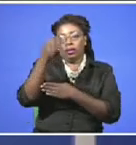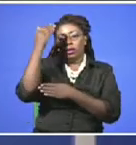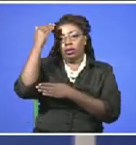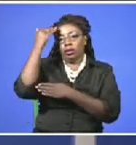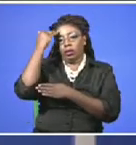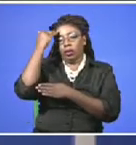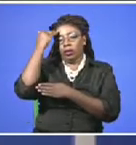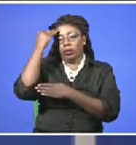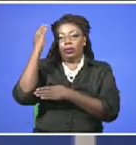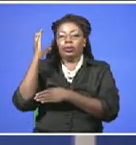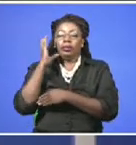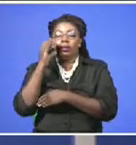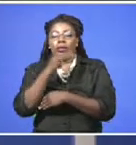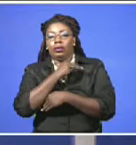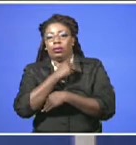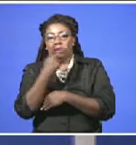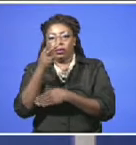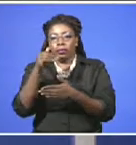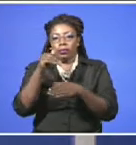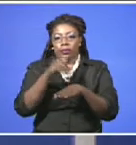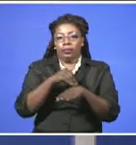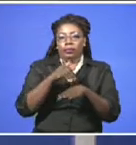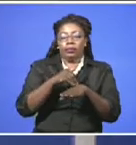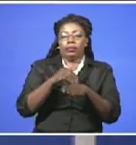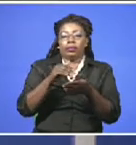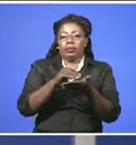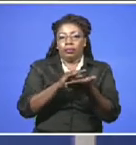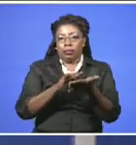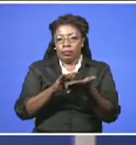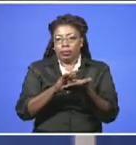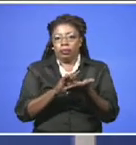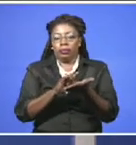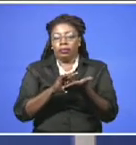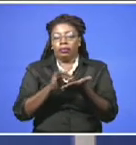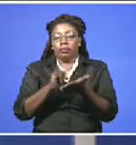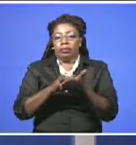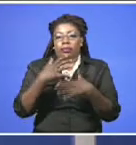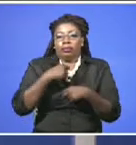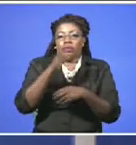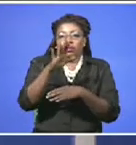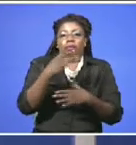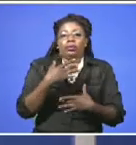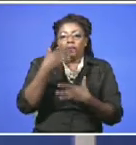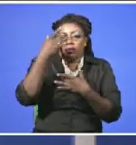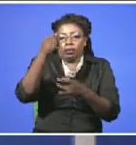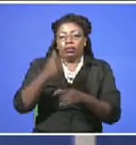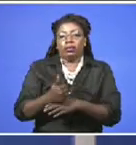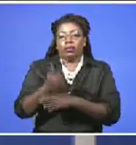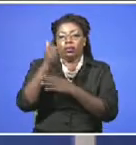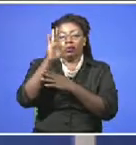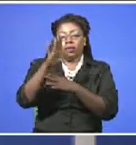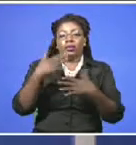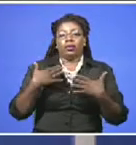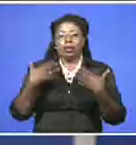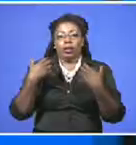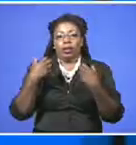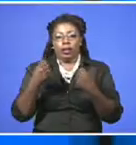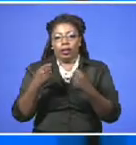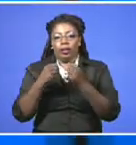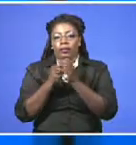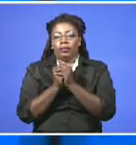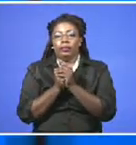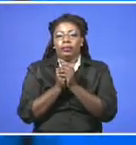Cleopatra Murphy takes a look at a few alternative medicines that may just spark your interest and boost your health.